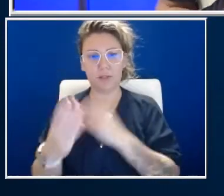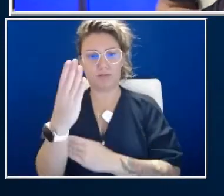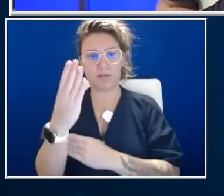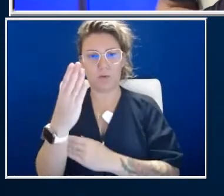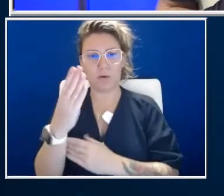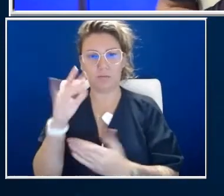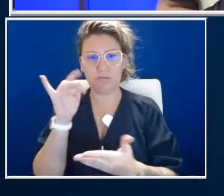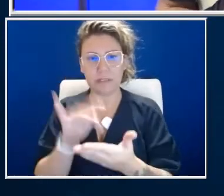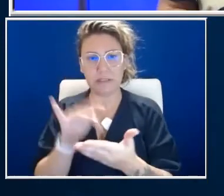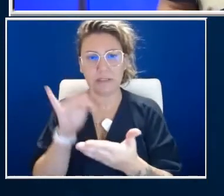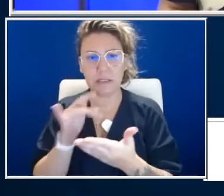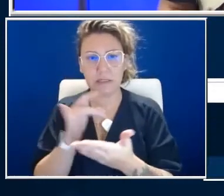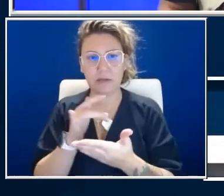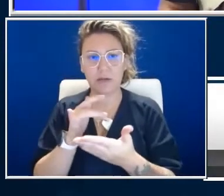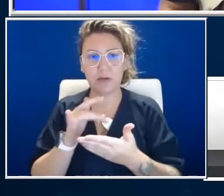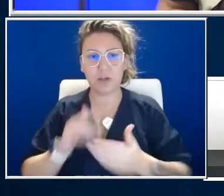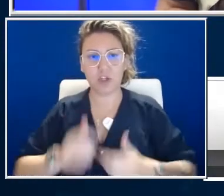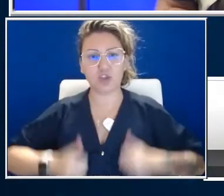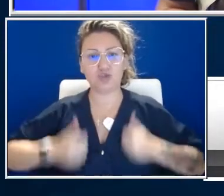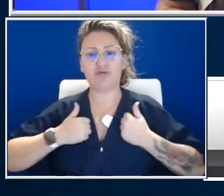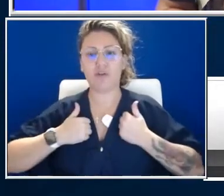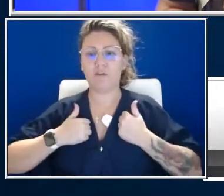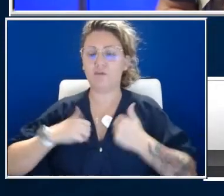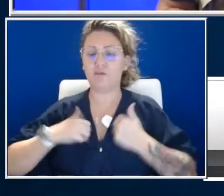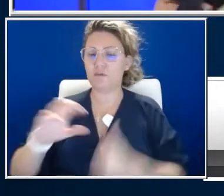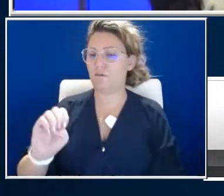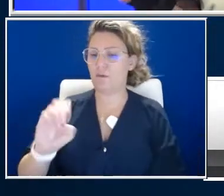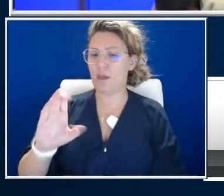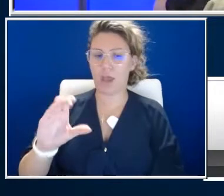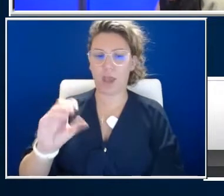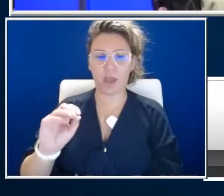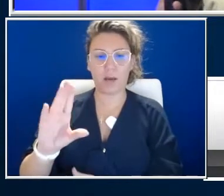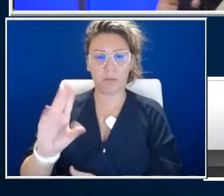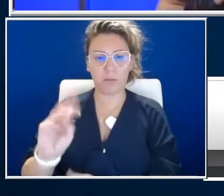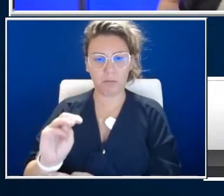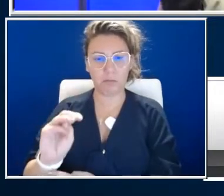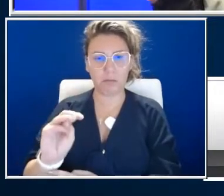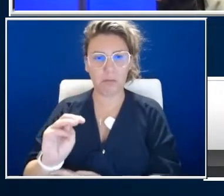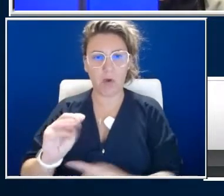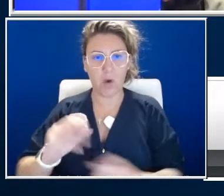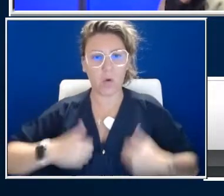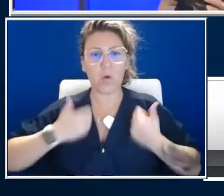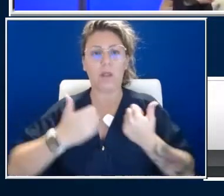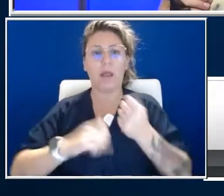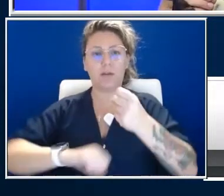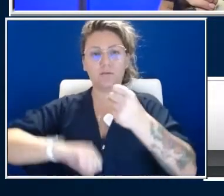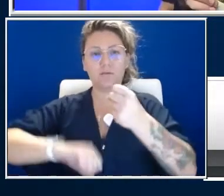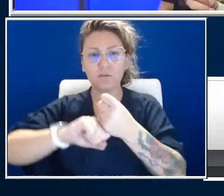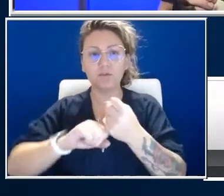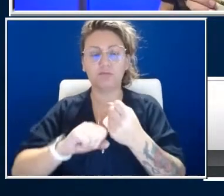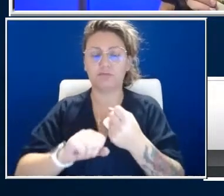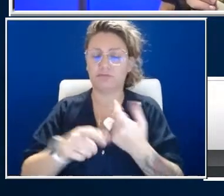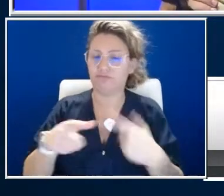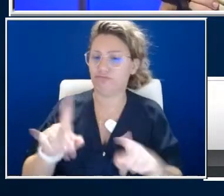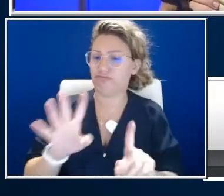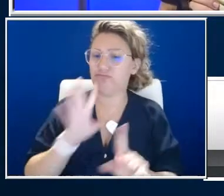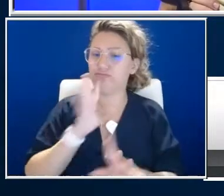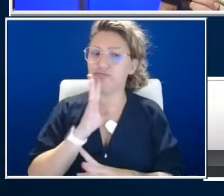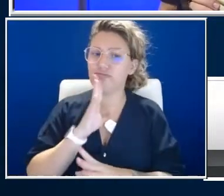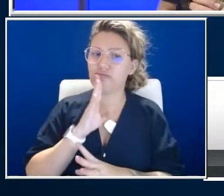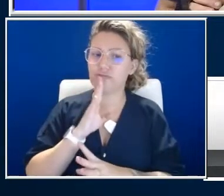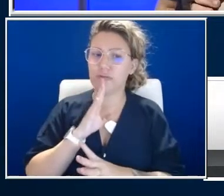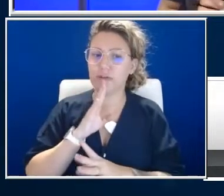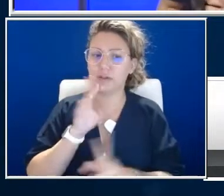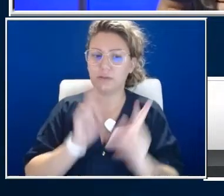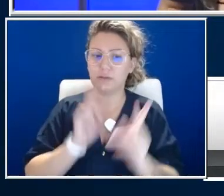that survivors of ECMO life support, something of course we talked about a lot during the height of the pandemic, people on ECMO